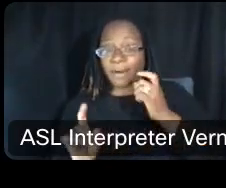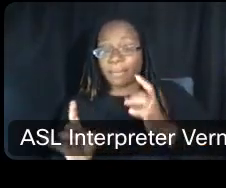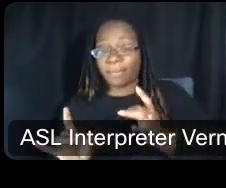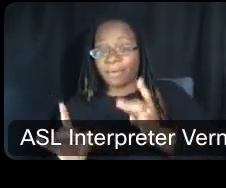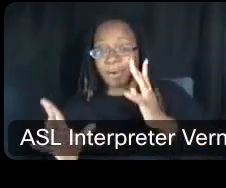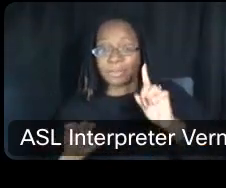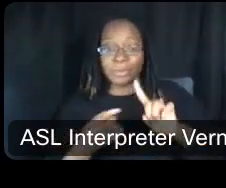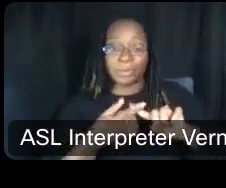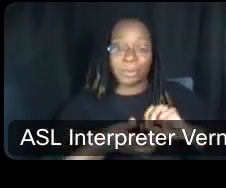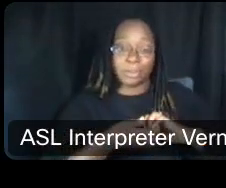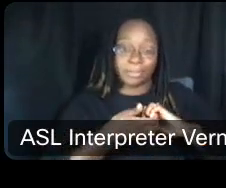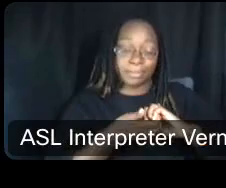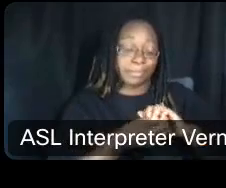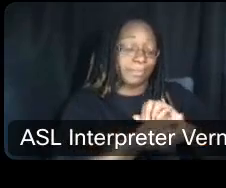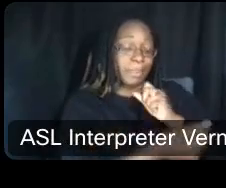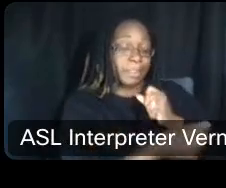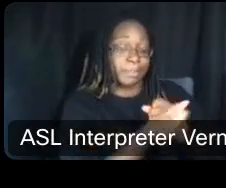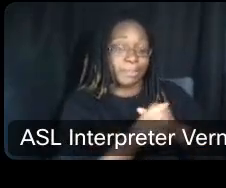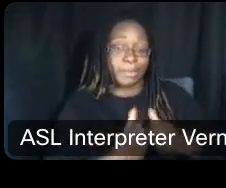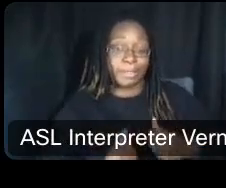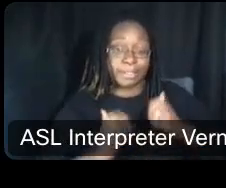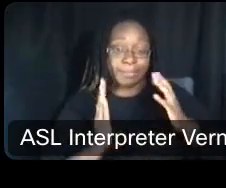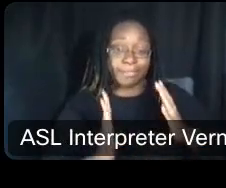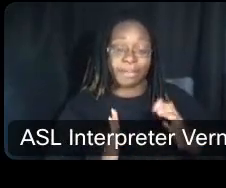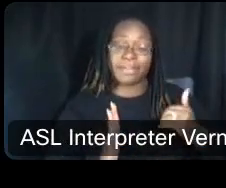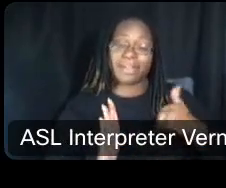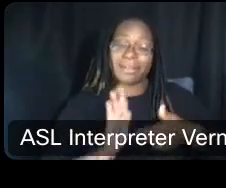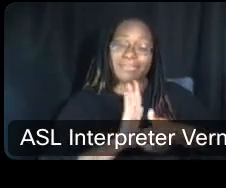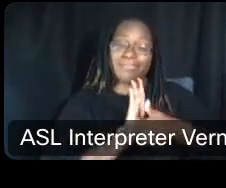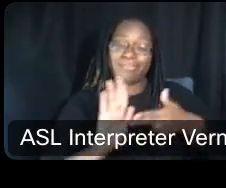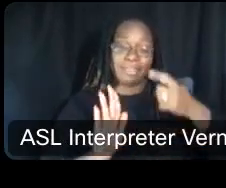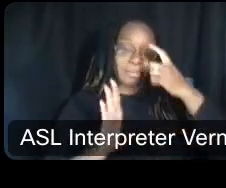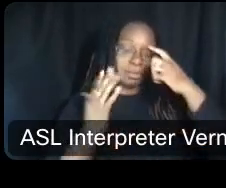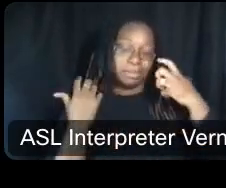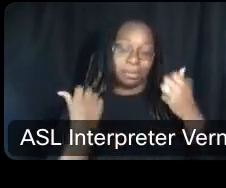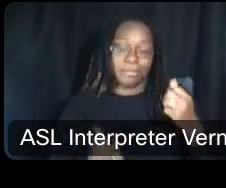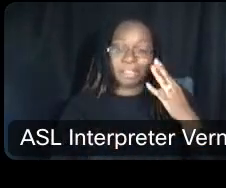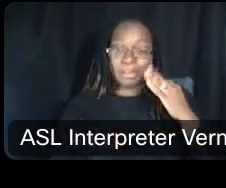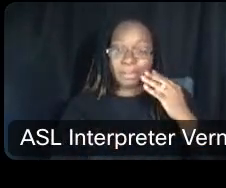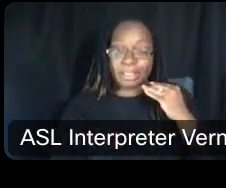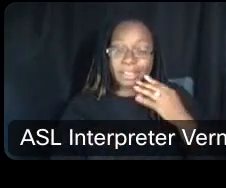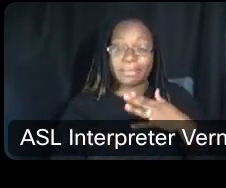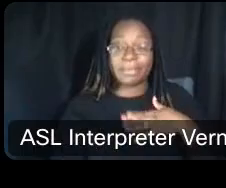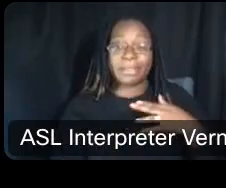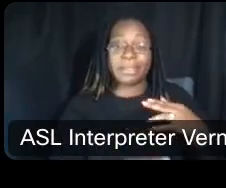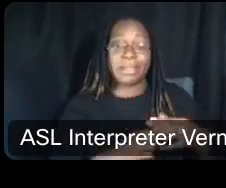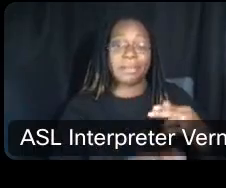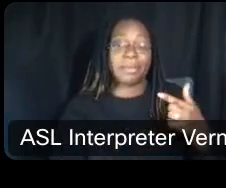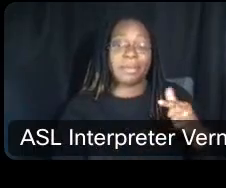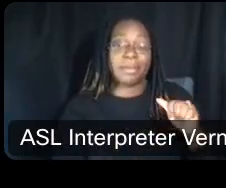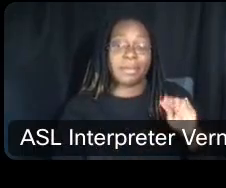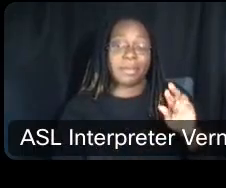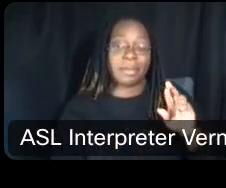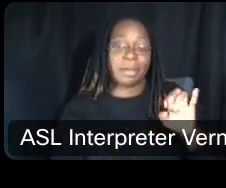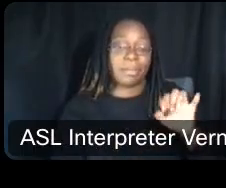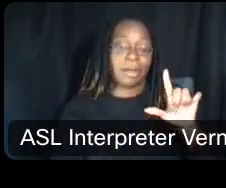with Stigmatized Mental Health Experiences. My name is Gabriela Zapata Alma. I use they, them, and